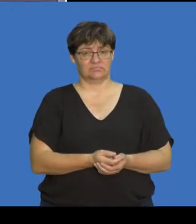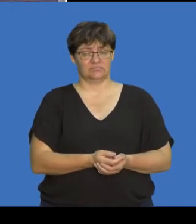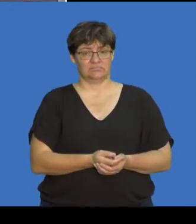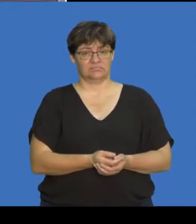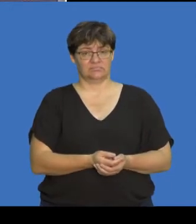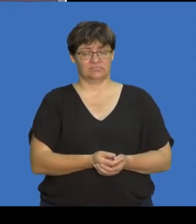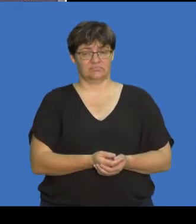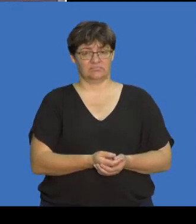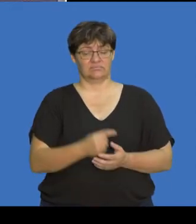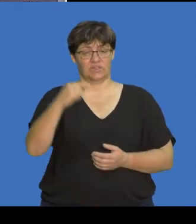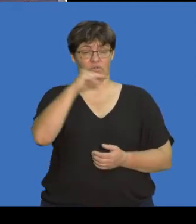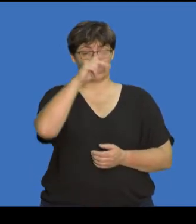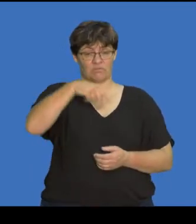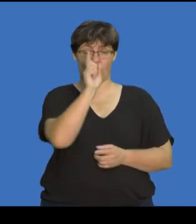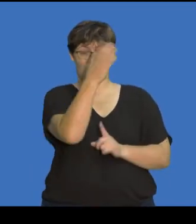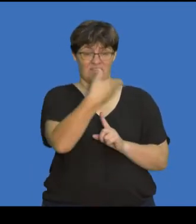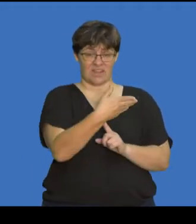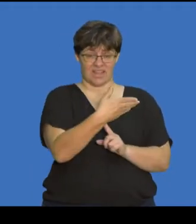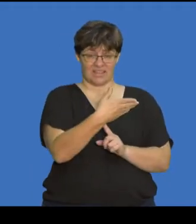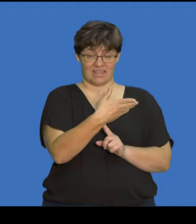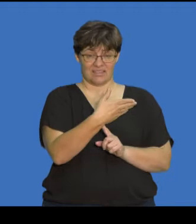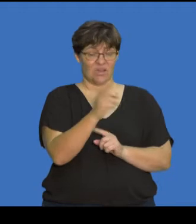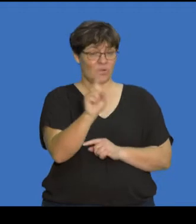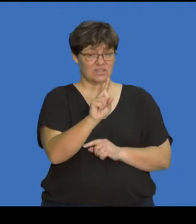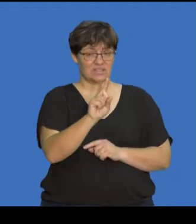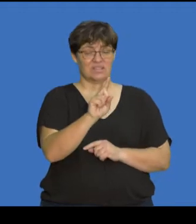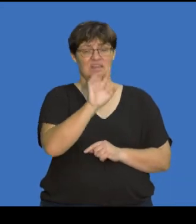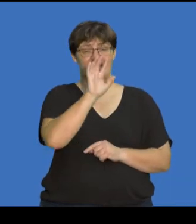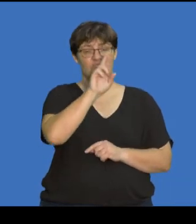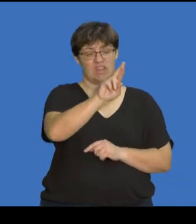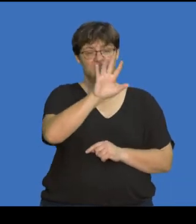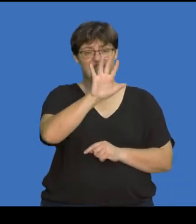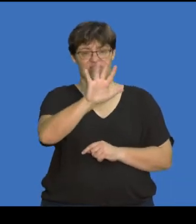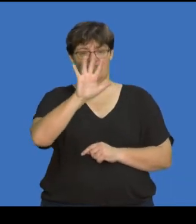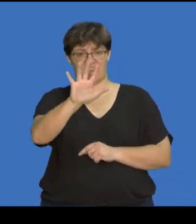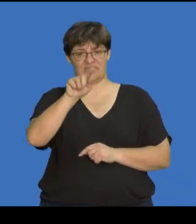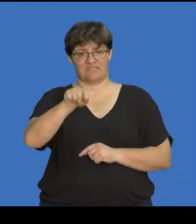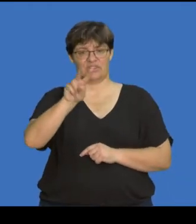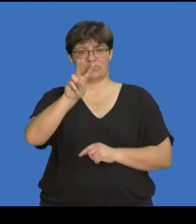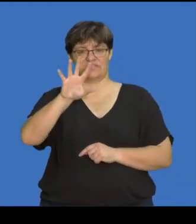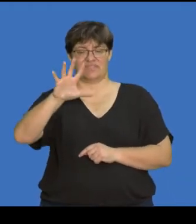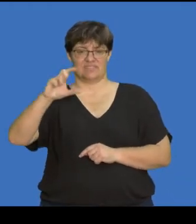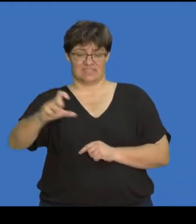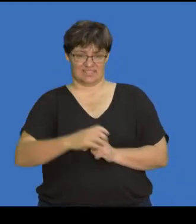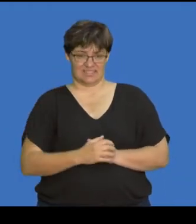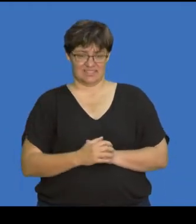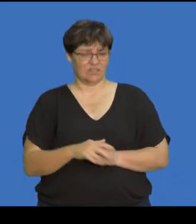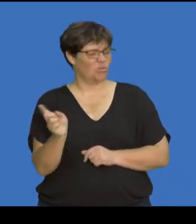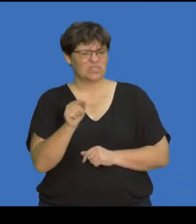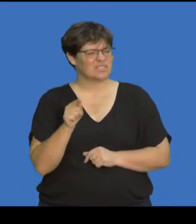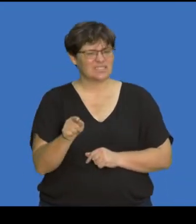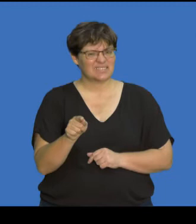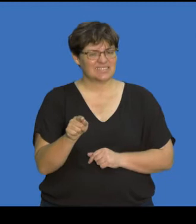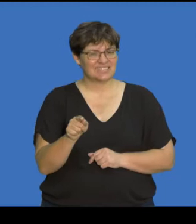of the gross profit per flag, namely 55 Rand and 25 cents. And what is that? That's